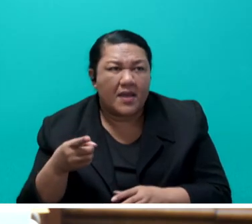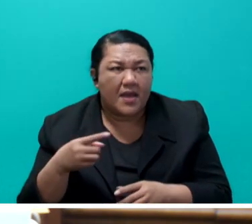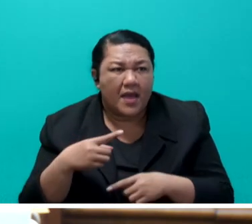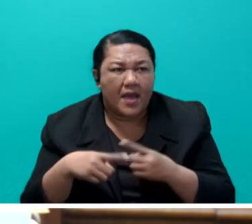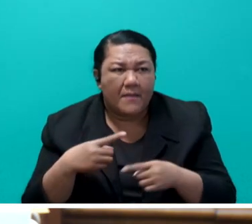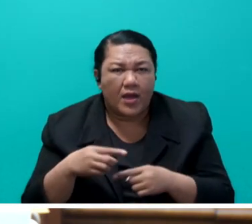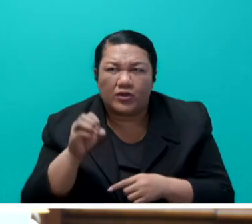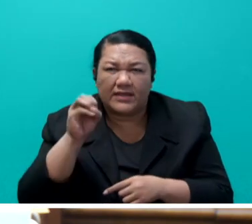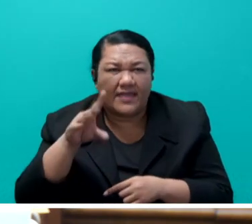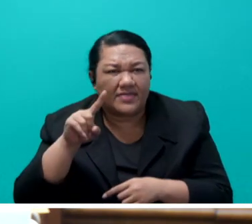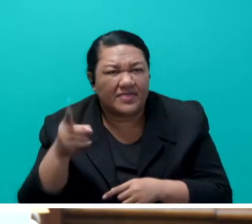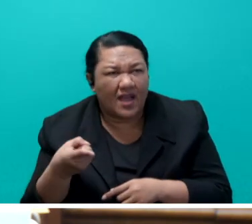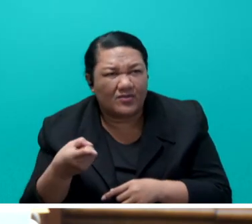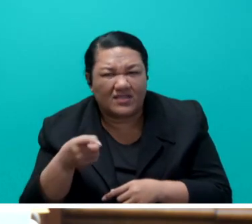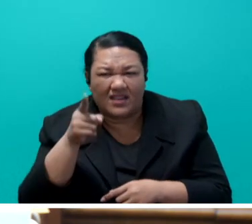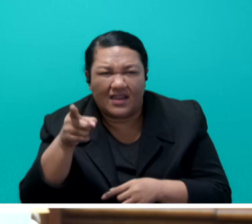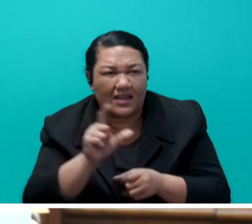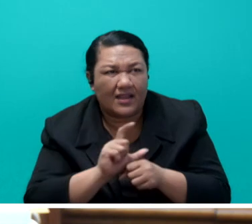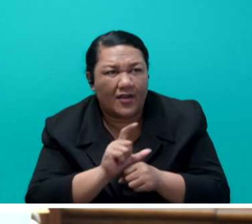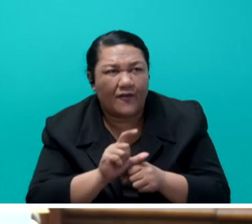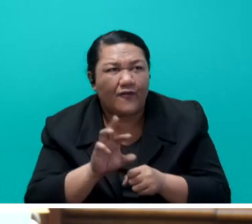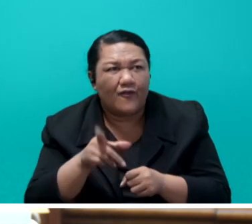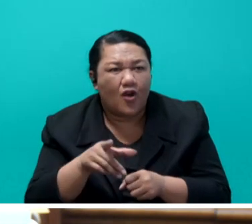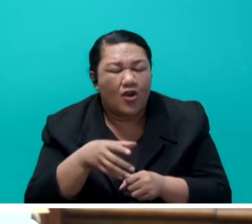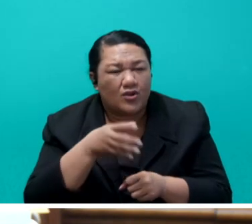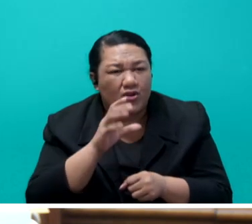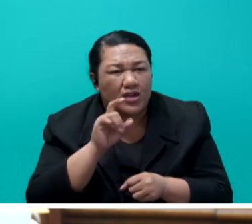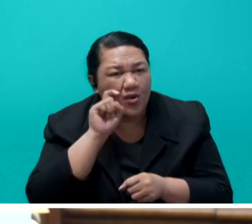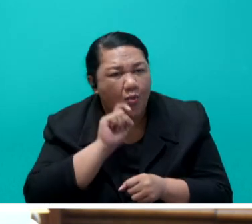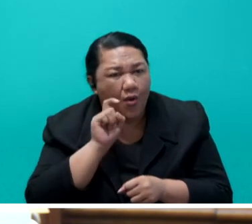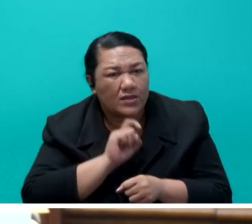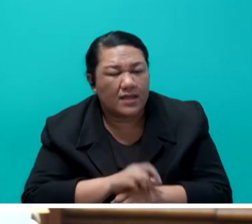becquerel per liter for drinking water.